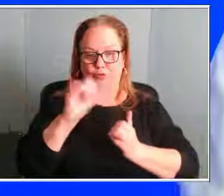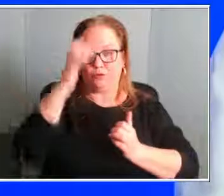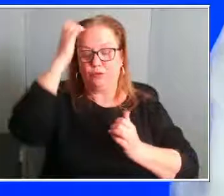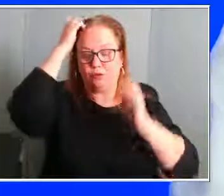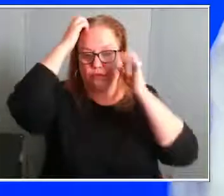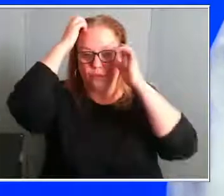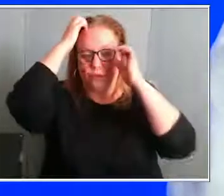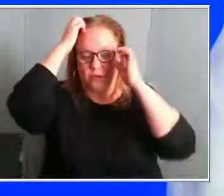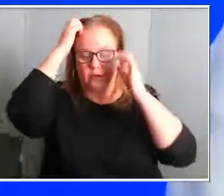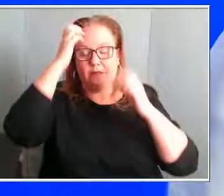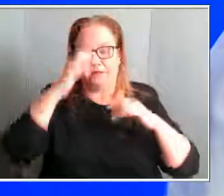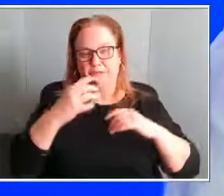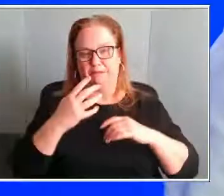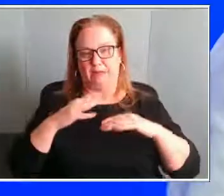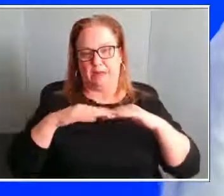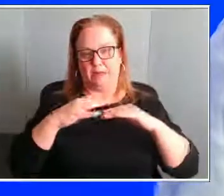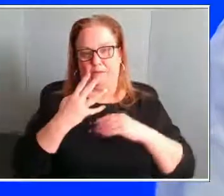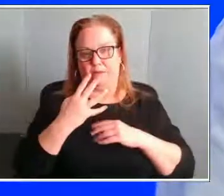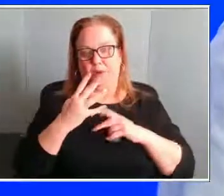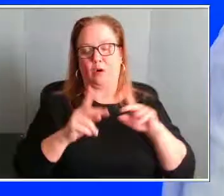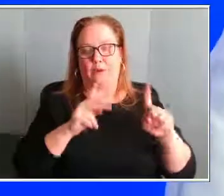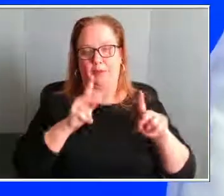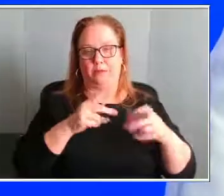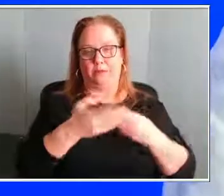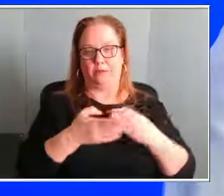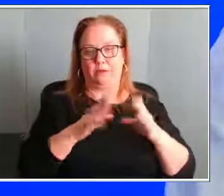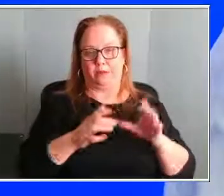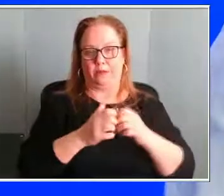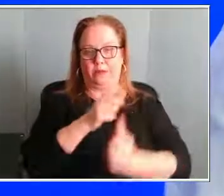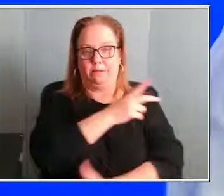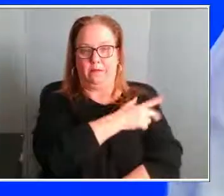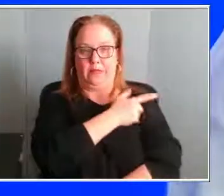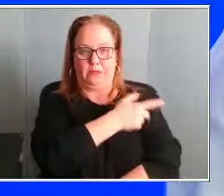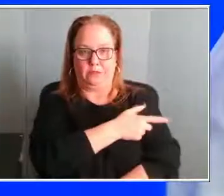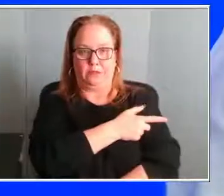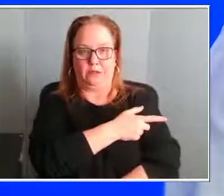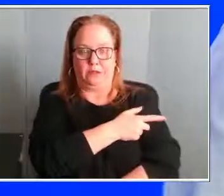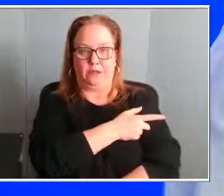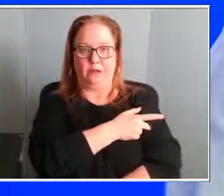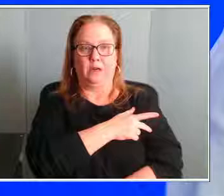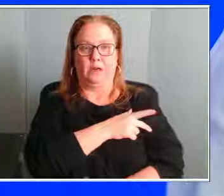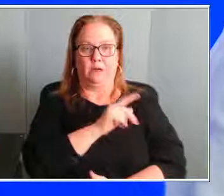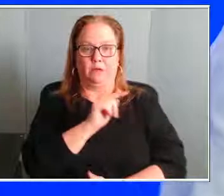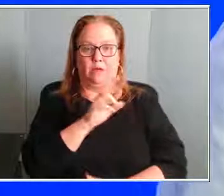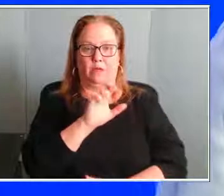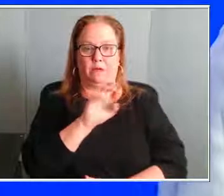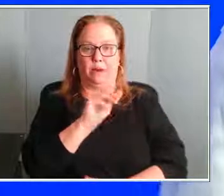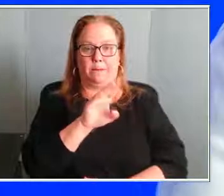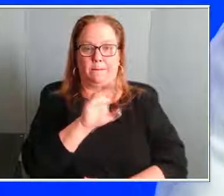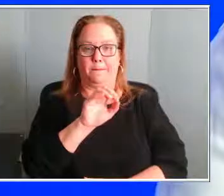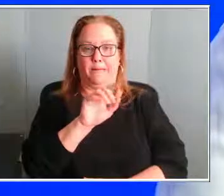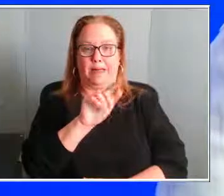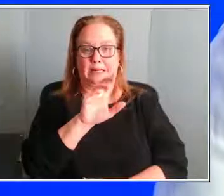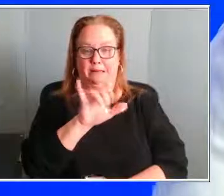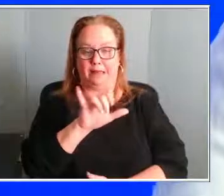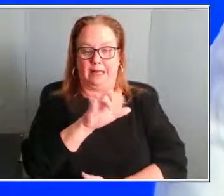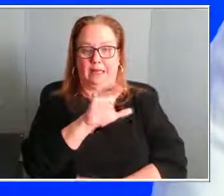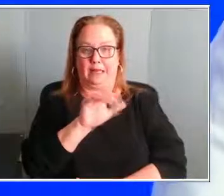are at least 4 people in the room in addition to the patient when we are doing these thrombectomy cases. And every